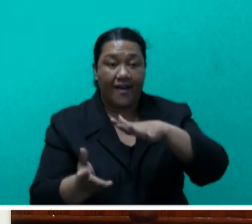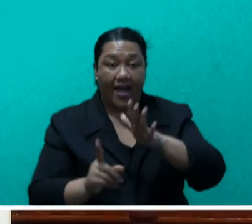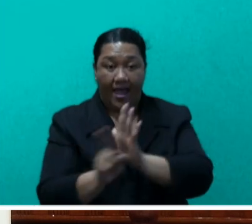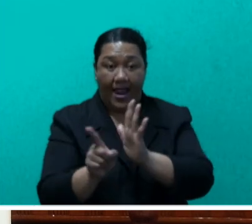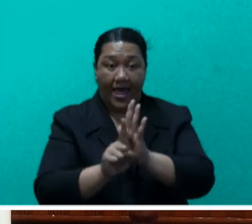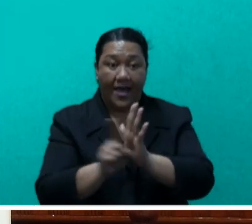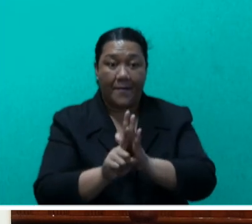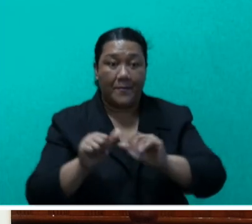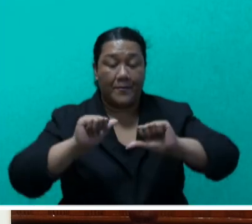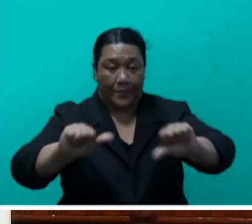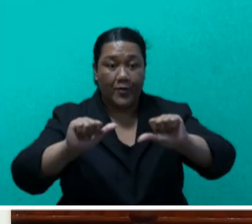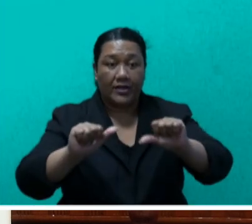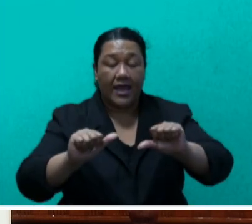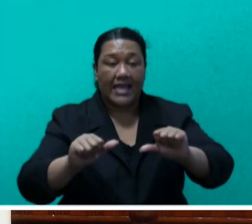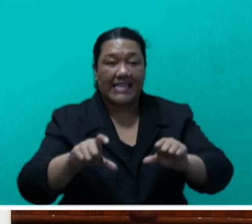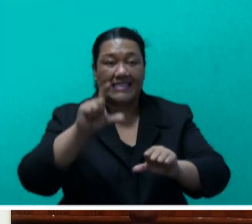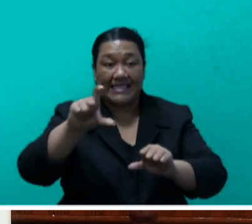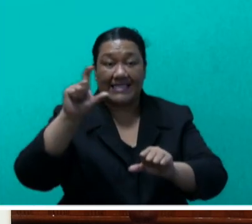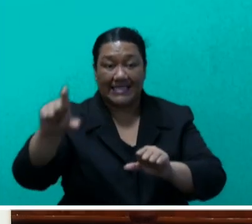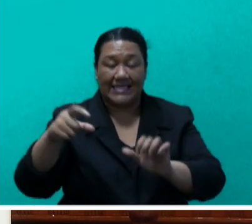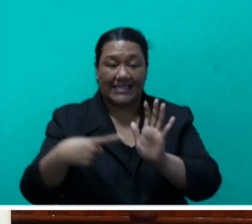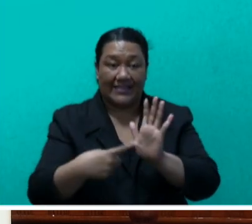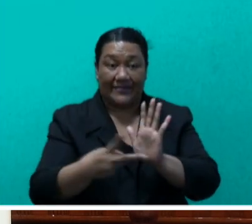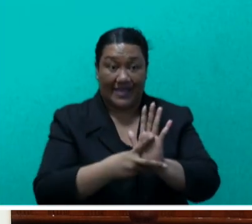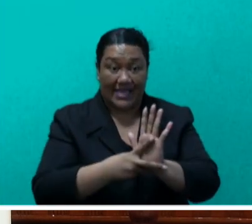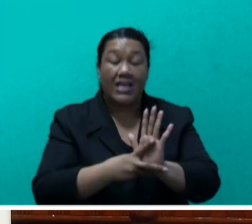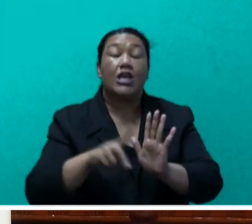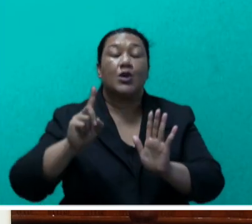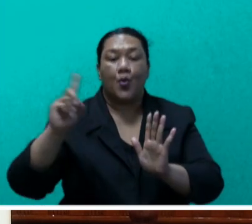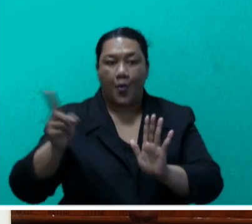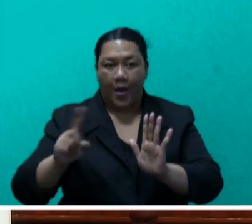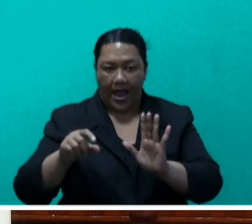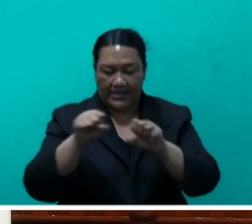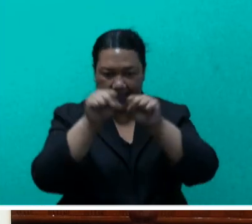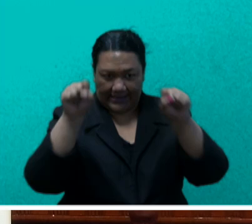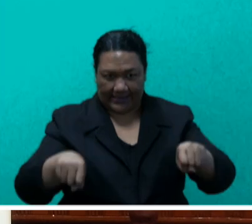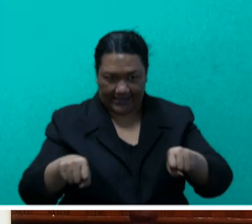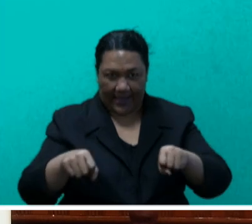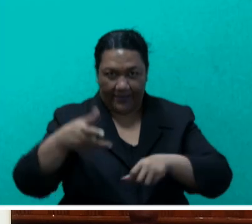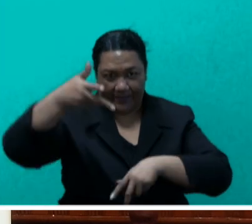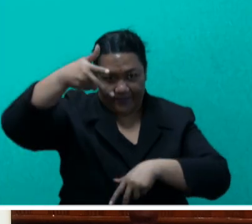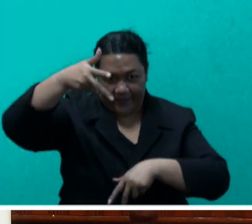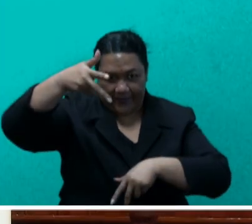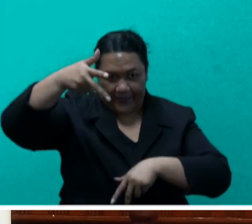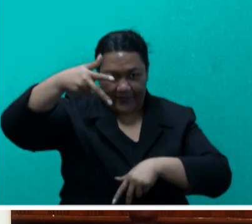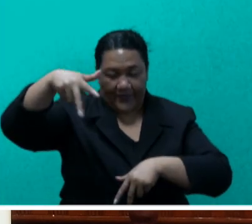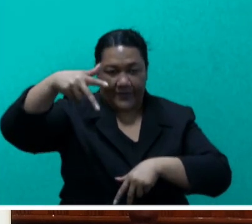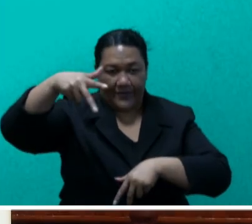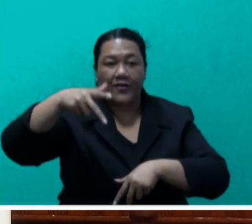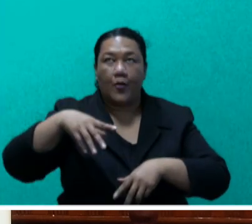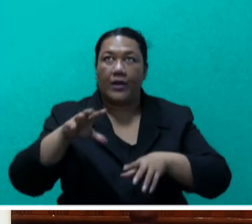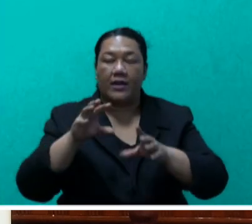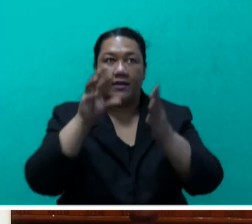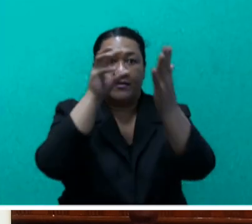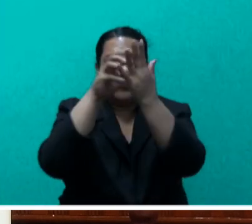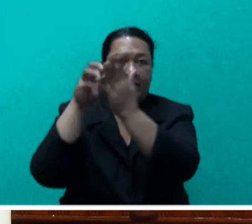and CCTV camera system is being planned and will be fully installed before the end of